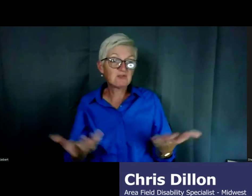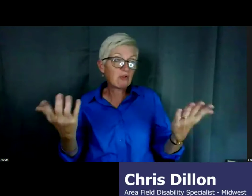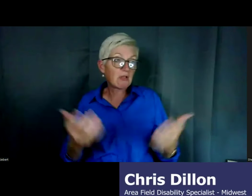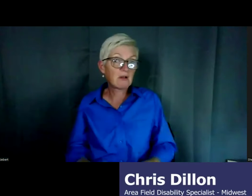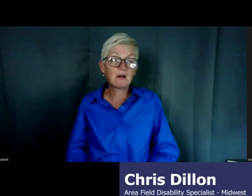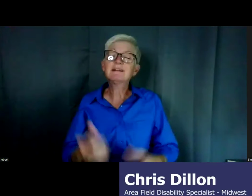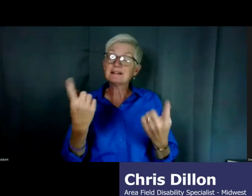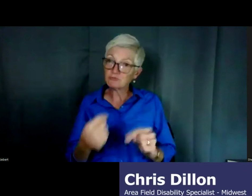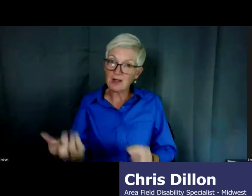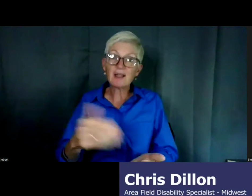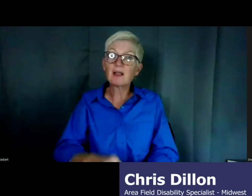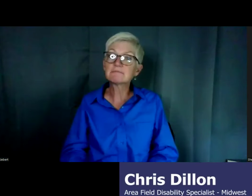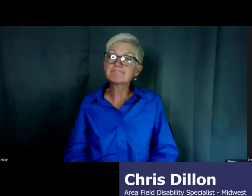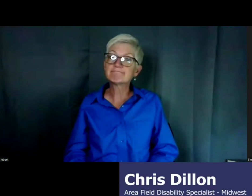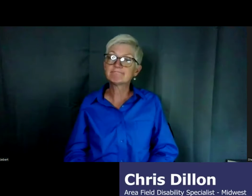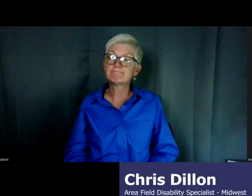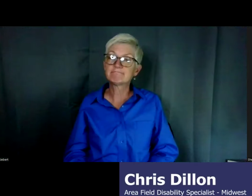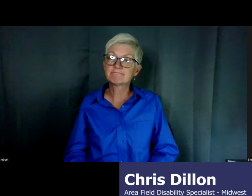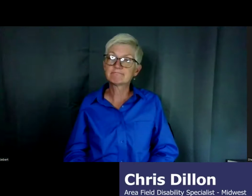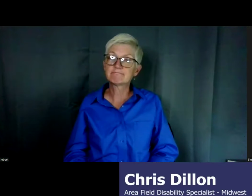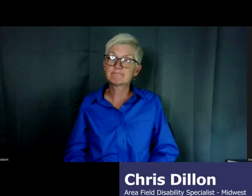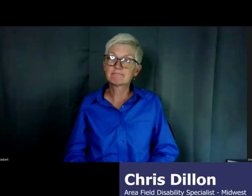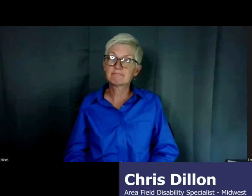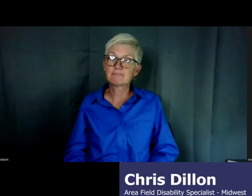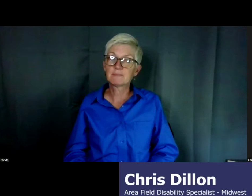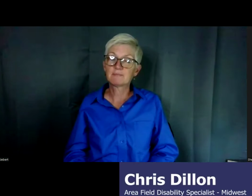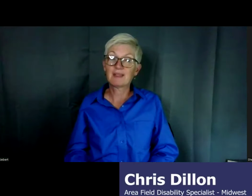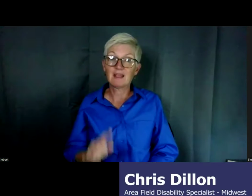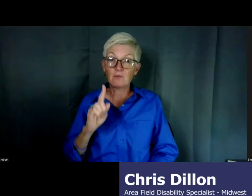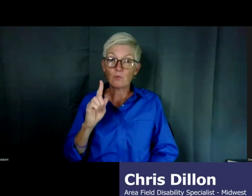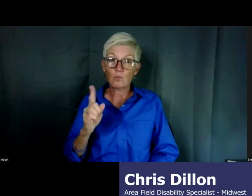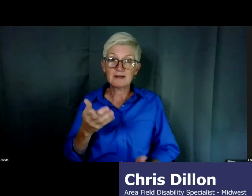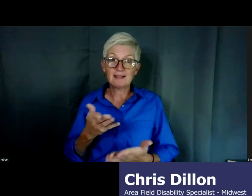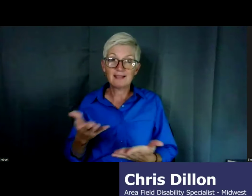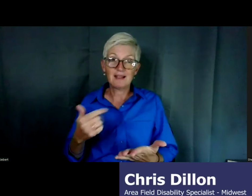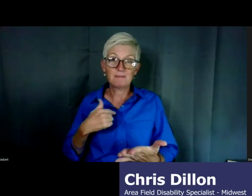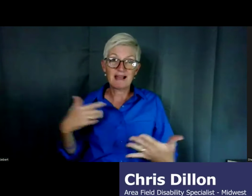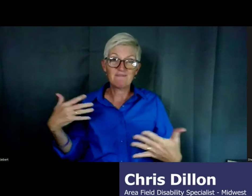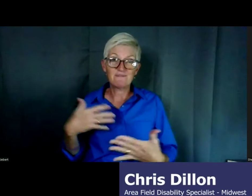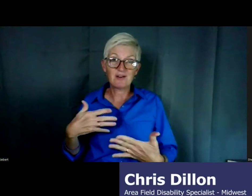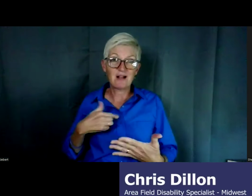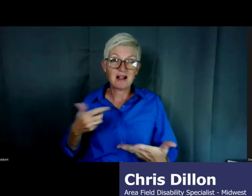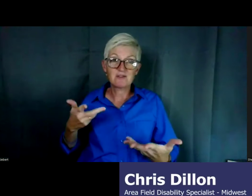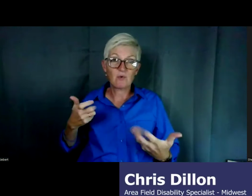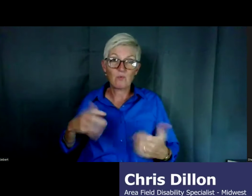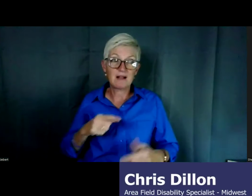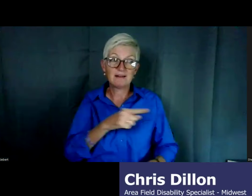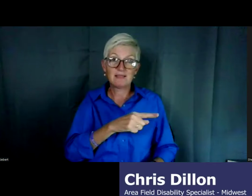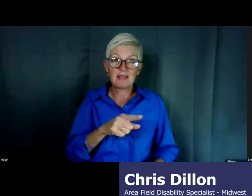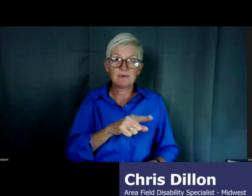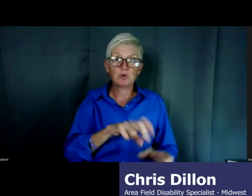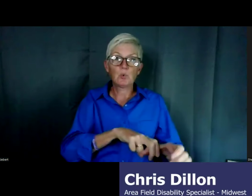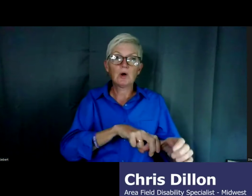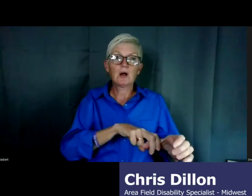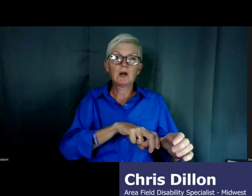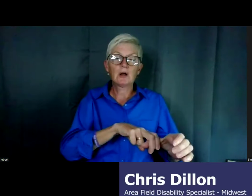let's try it. But the one thing I don't want is, my biggest fear, I think, is the candidate quitting on themselves.